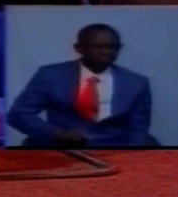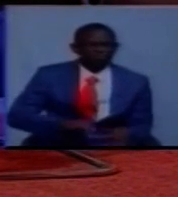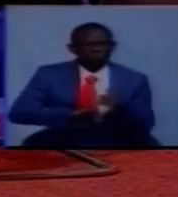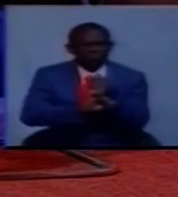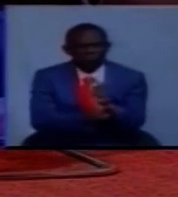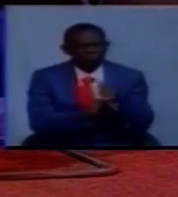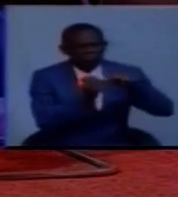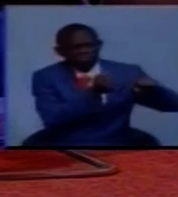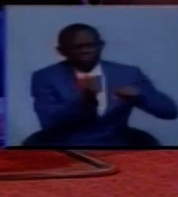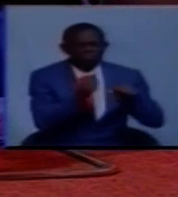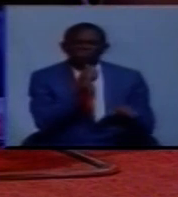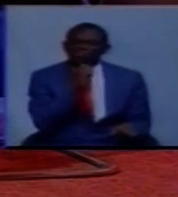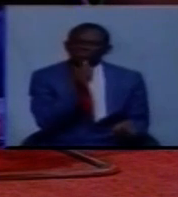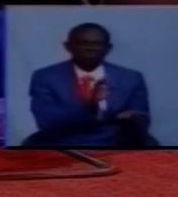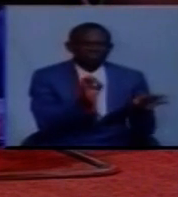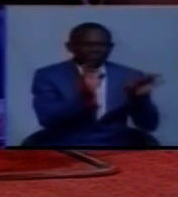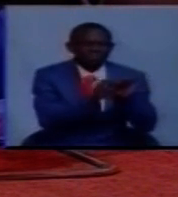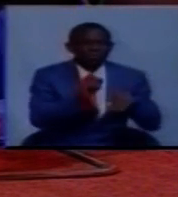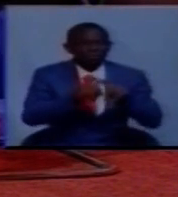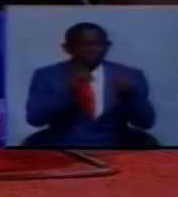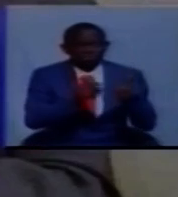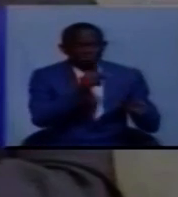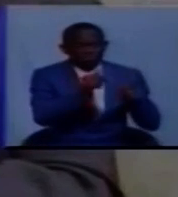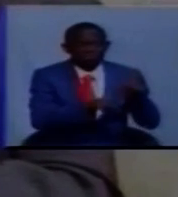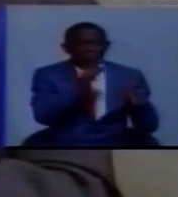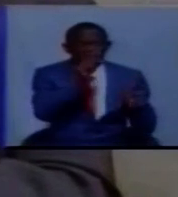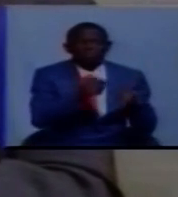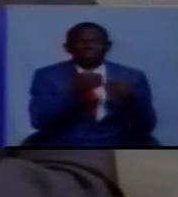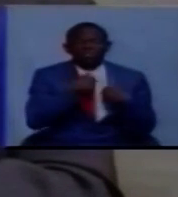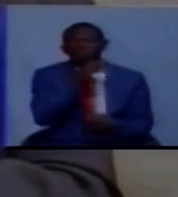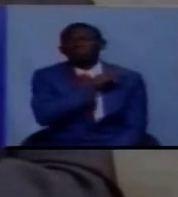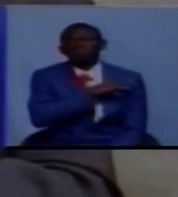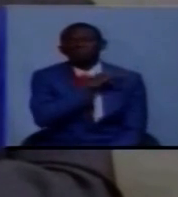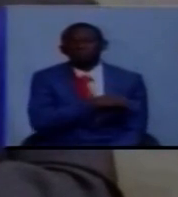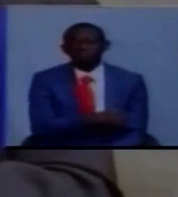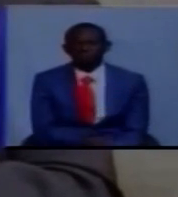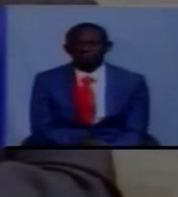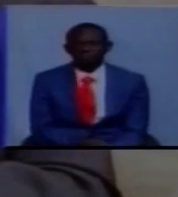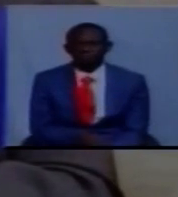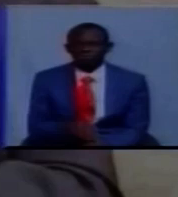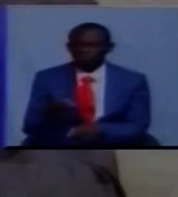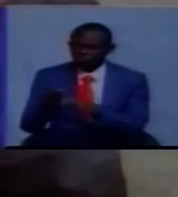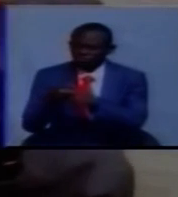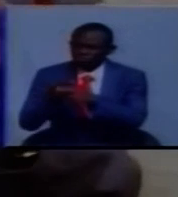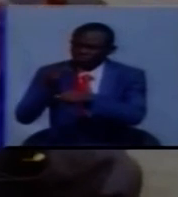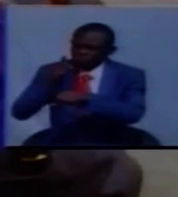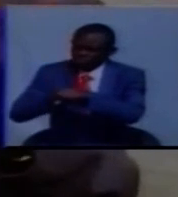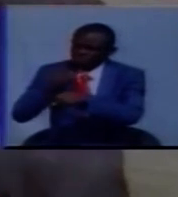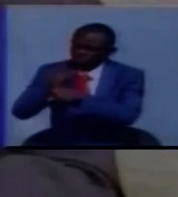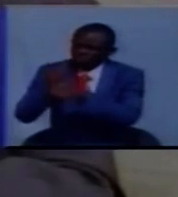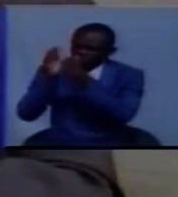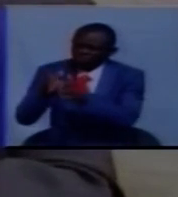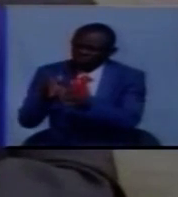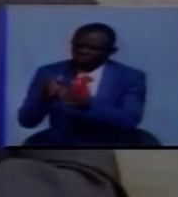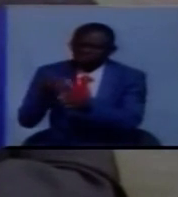people having a regular income to meet their needs. Casual work is not, you are not guaranteed of a regular income. You can come in the